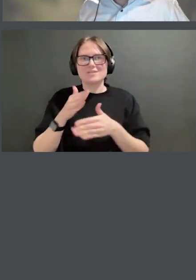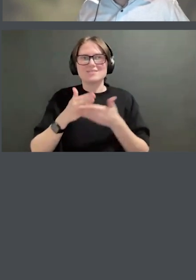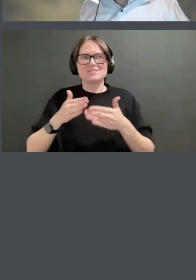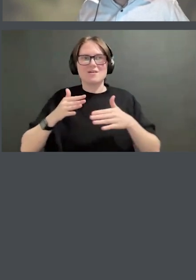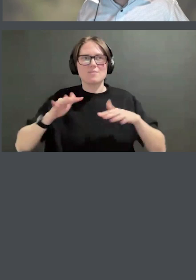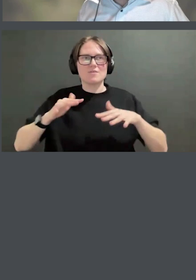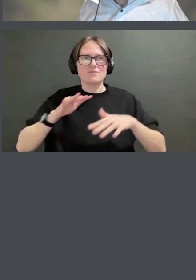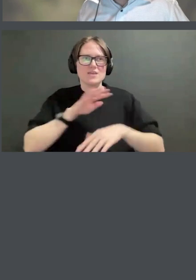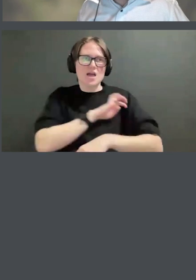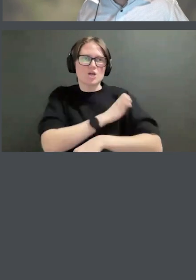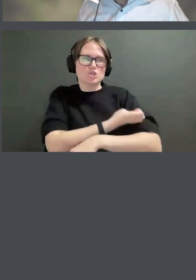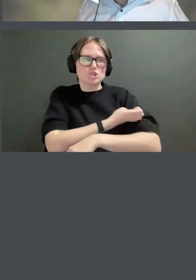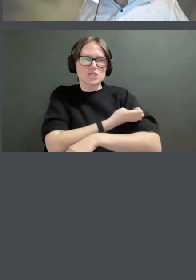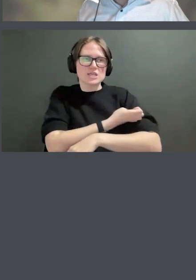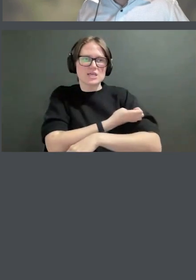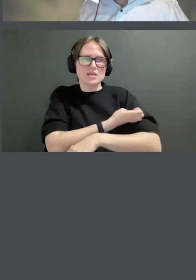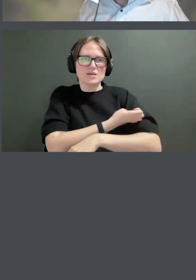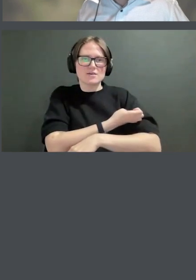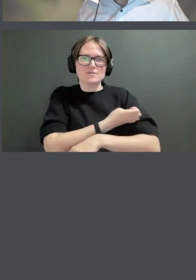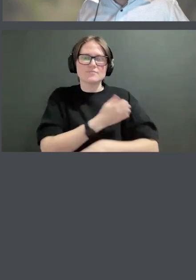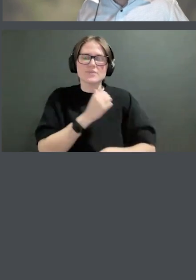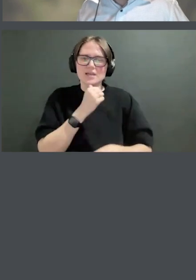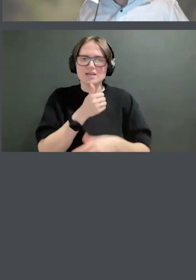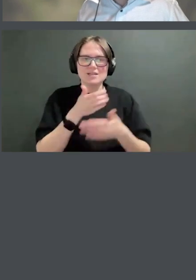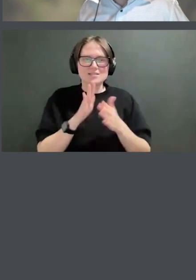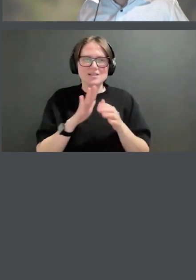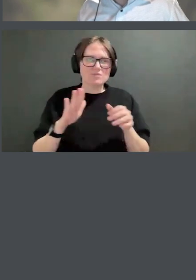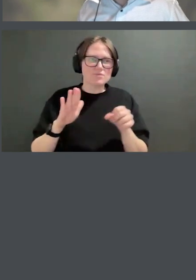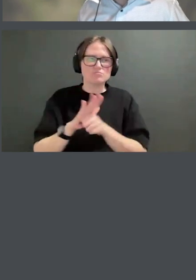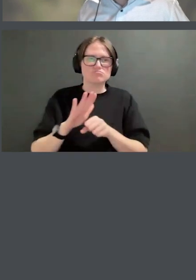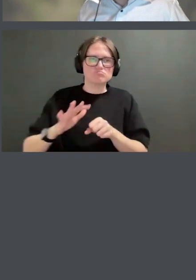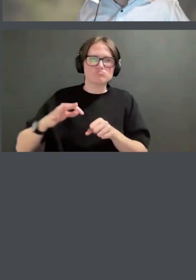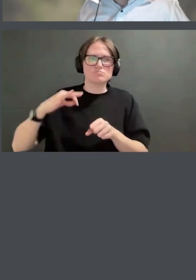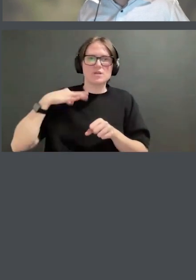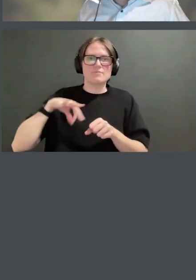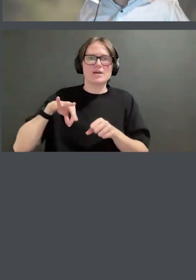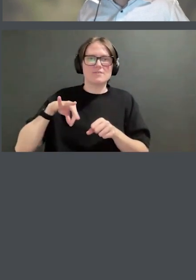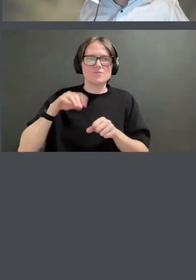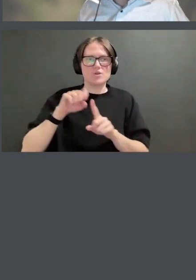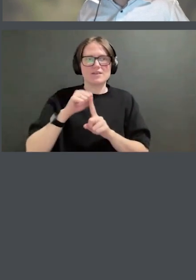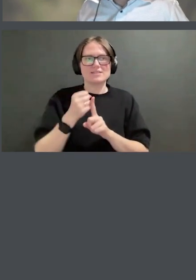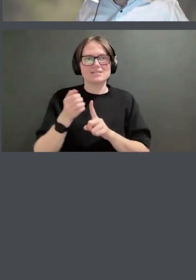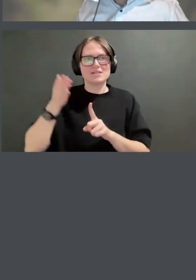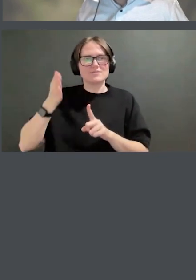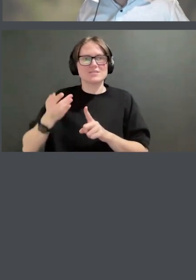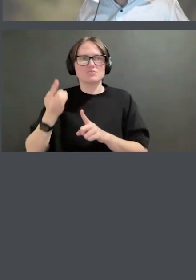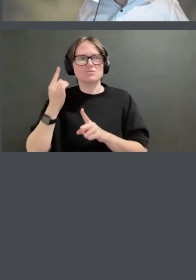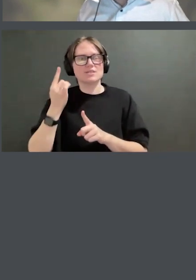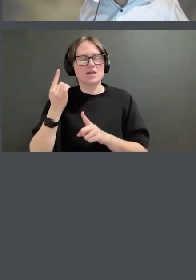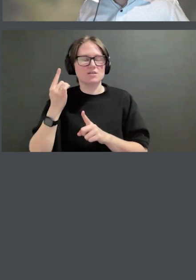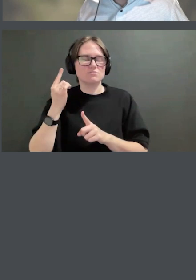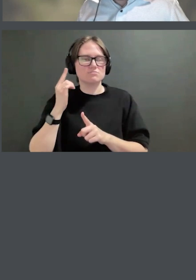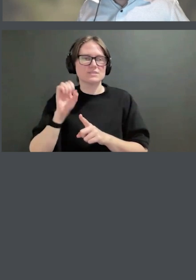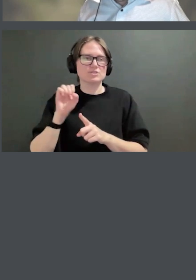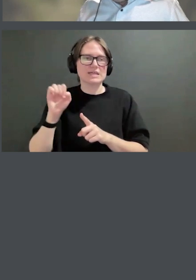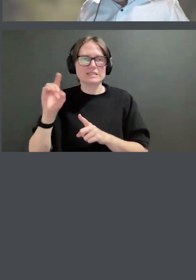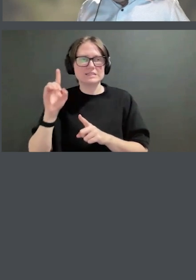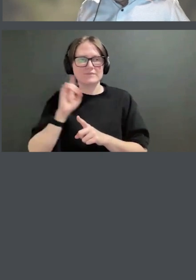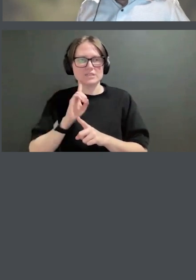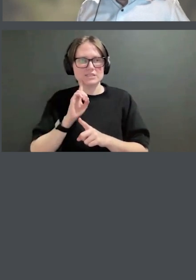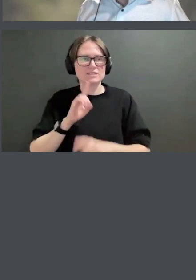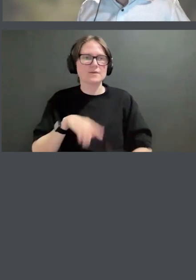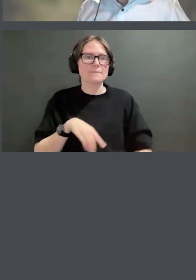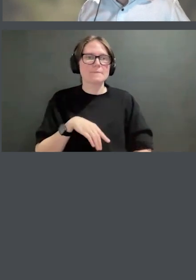and does not allow for as much benefit in cases of single-sided deafness, versus a direct